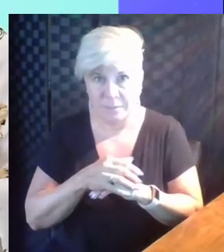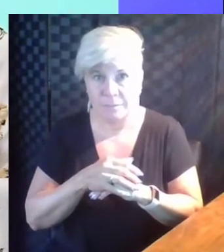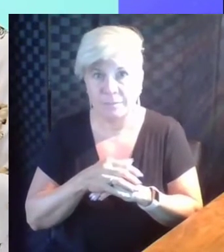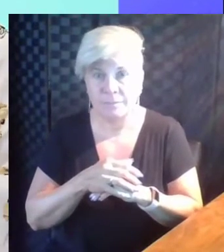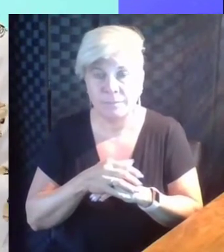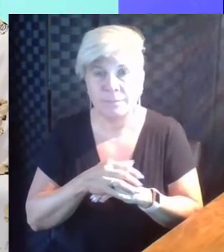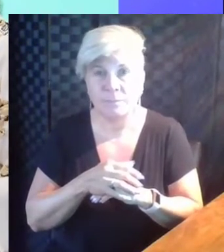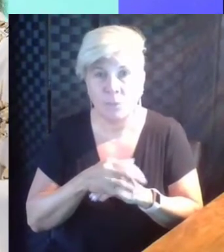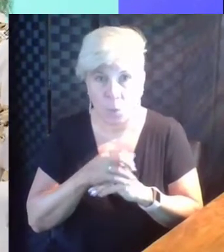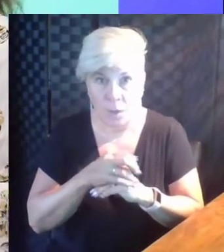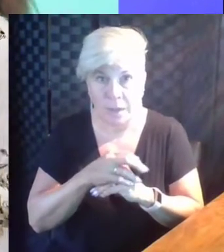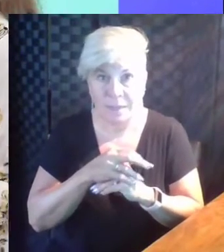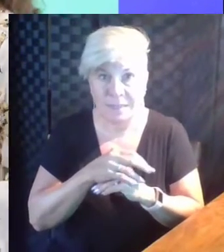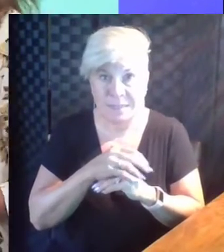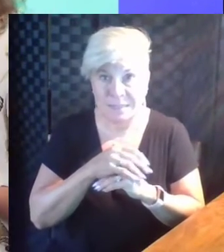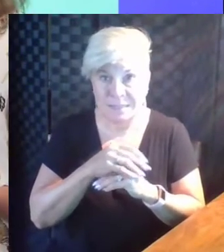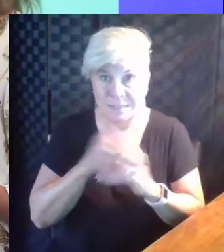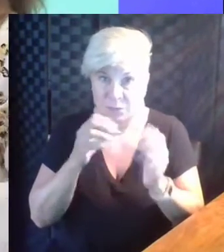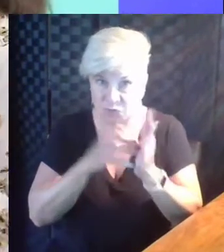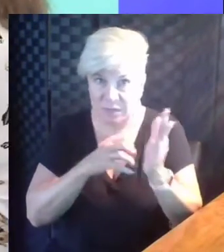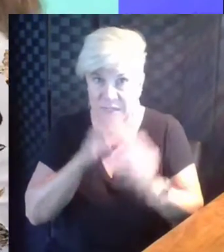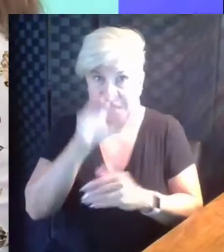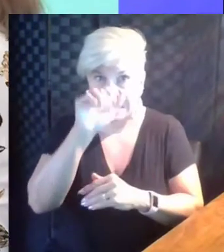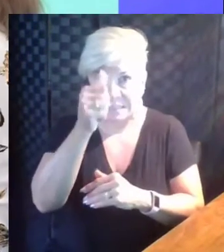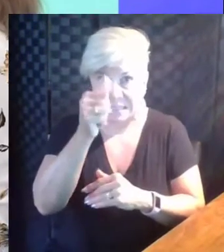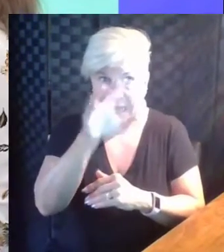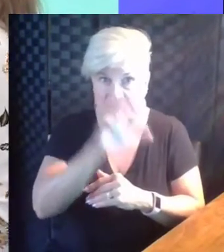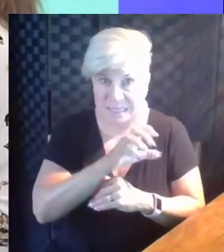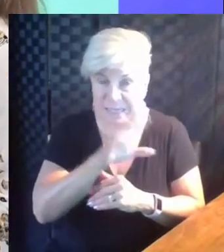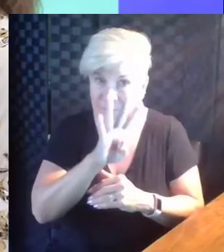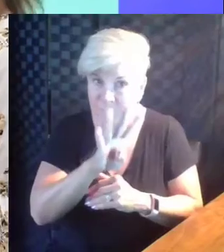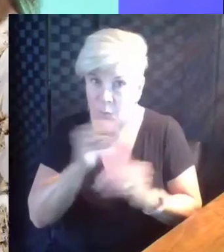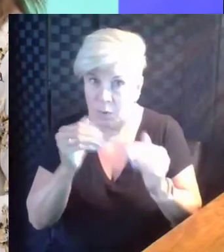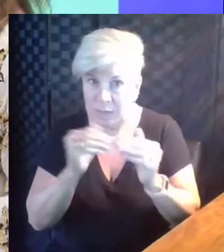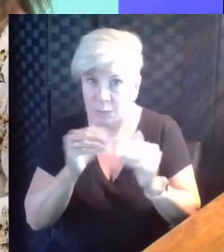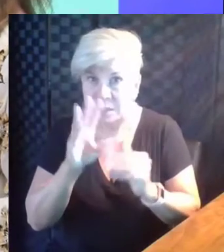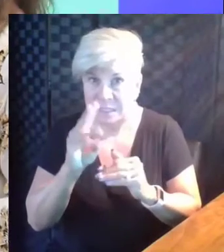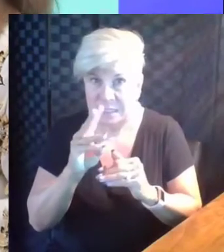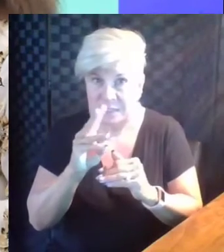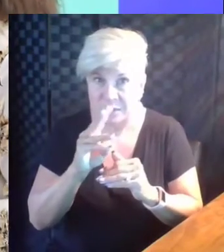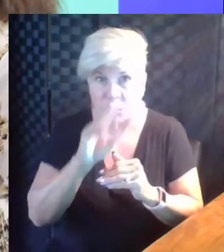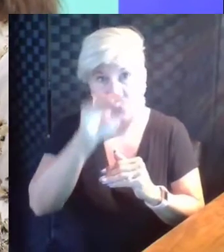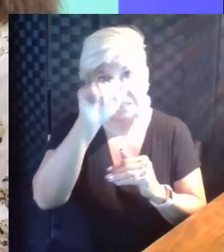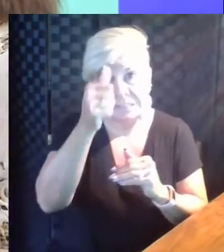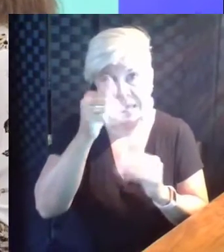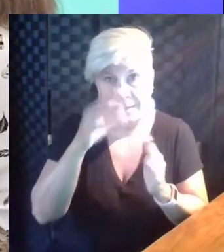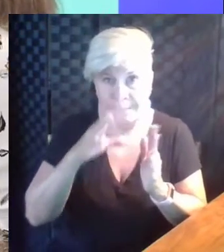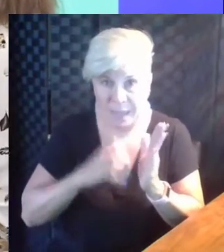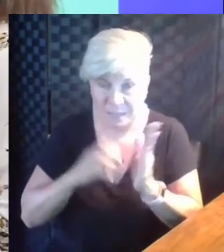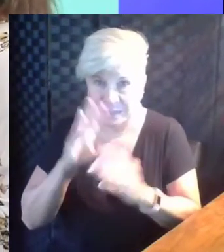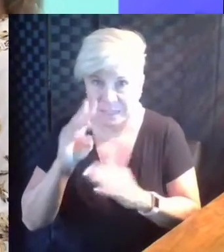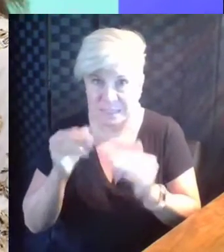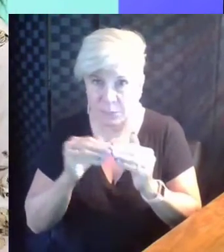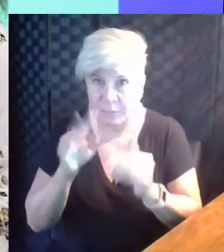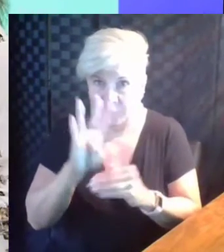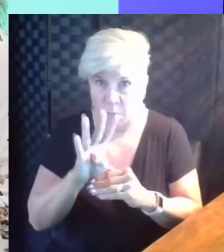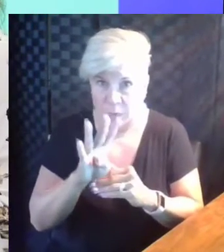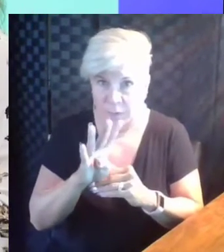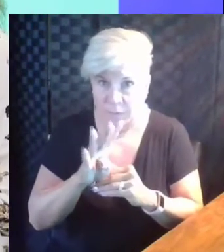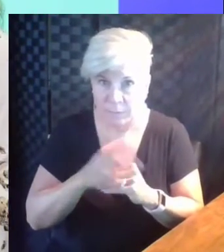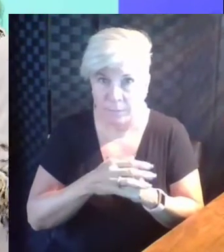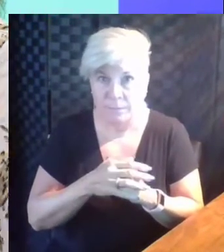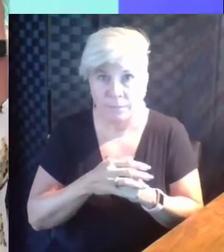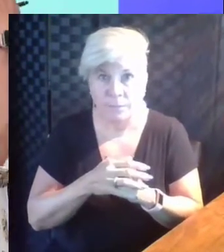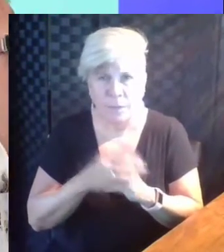last time. Or we can make these subtraction problems. We could say 10 minus 4 equals 6, or 10 minus 6 equals